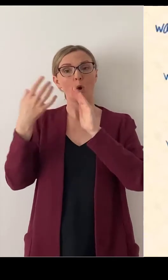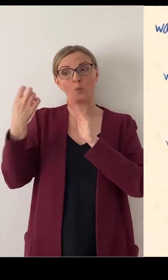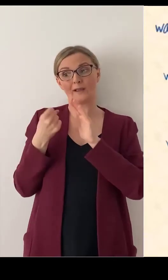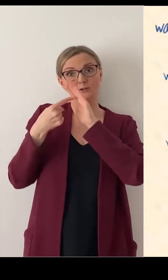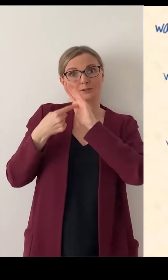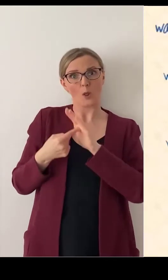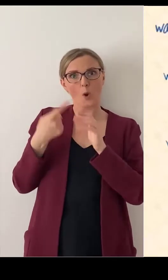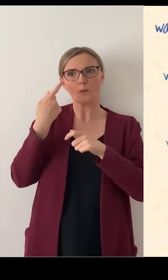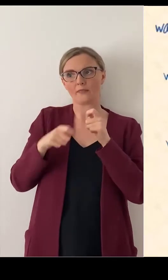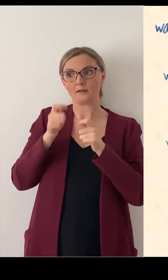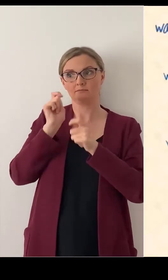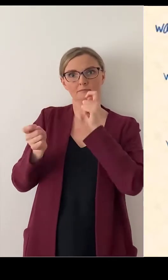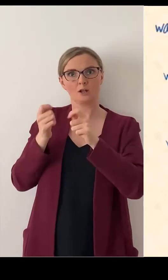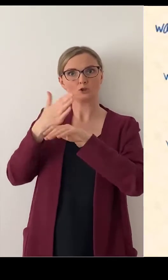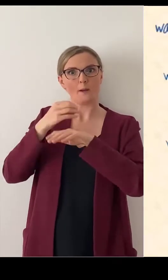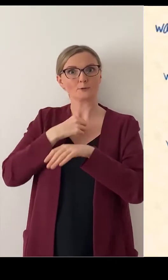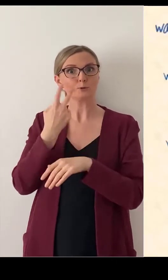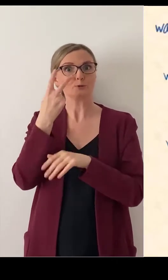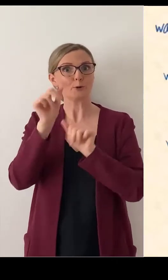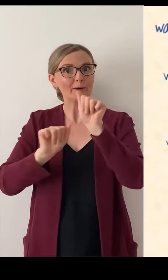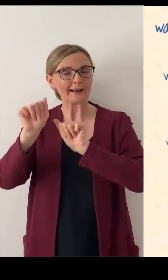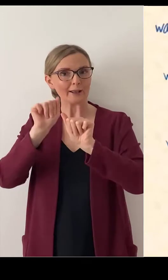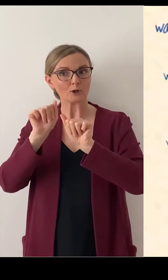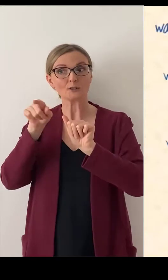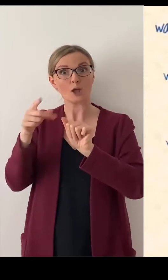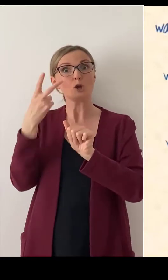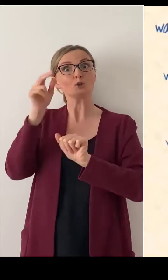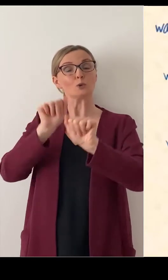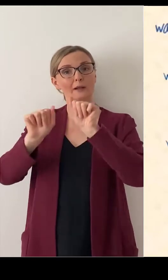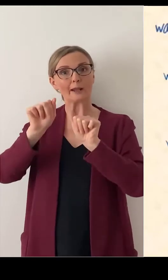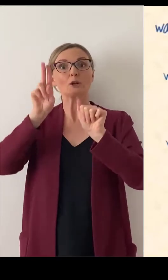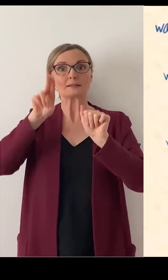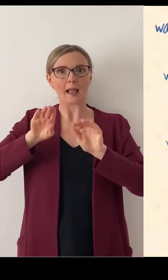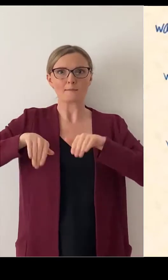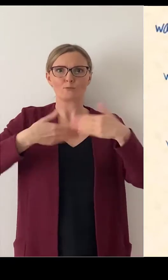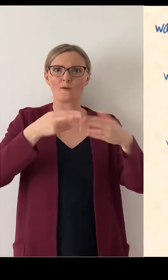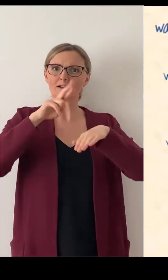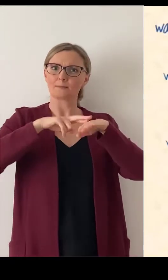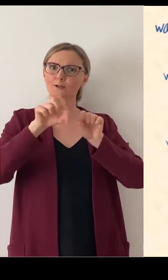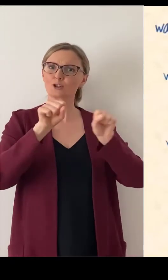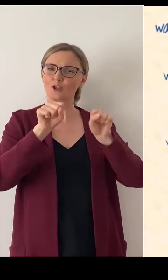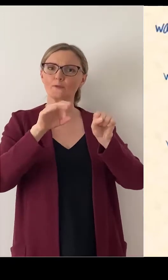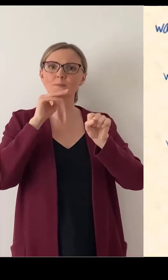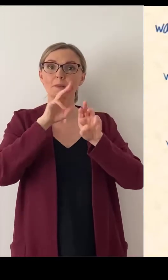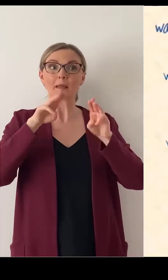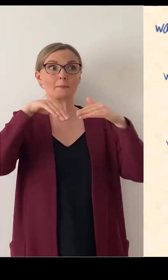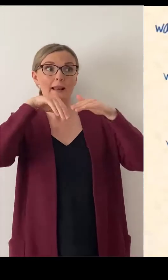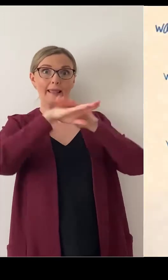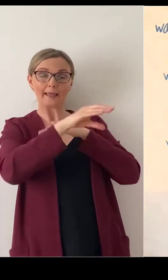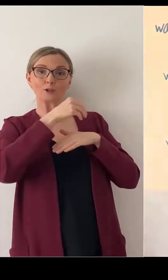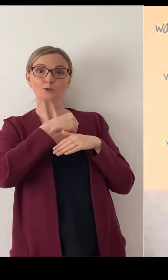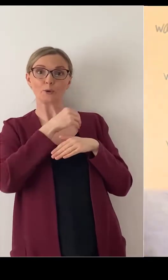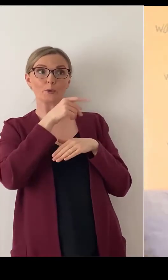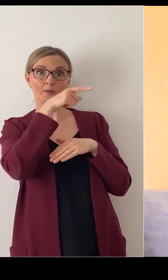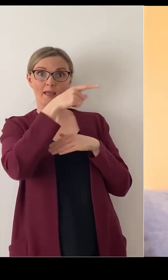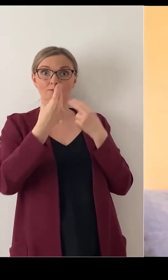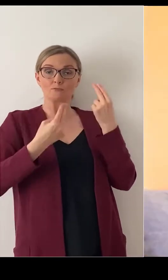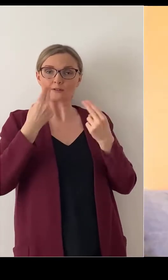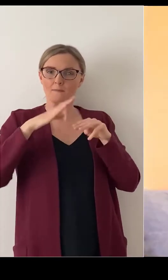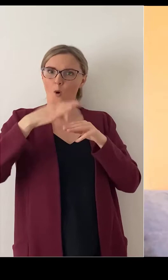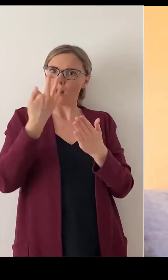service to the customers who will then come more often and who will increase the revenue of the